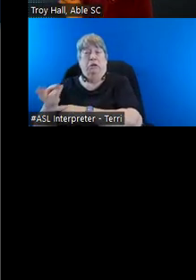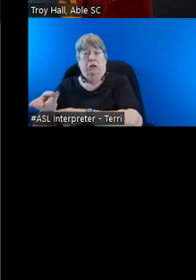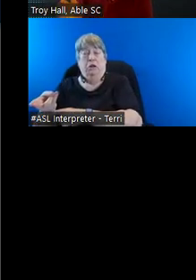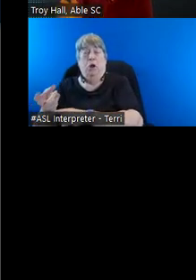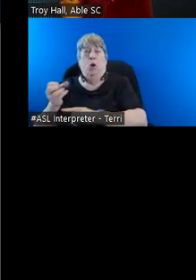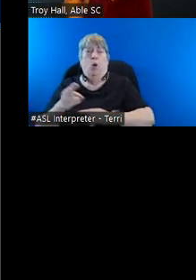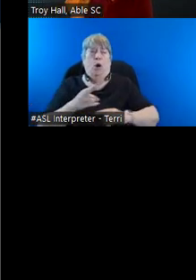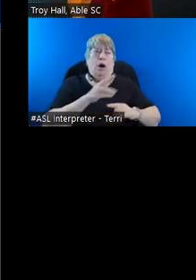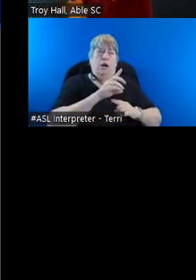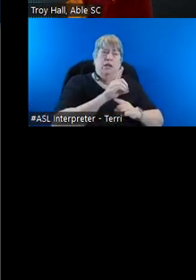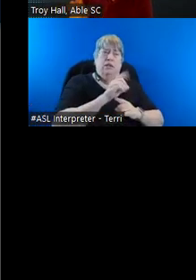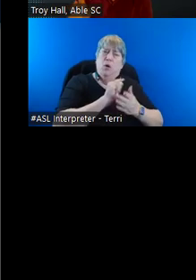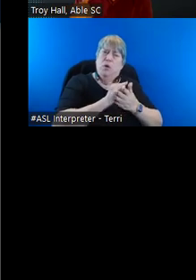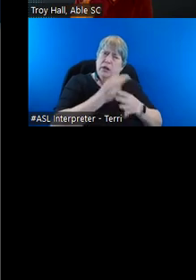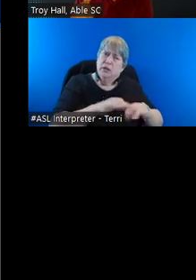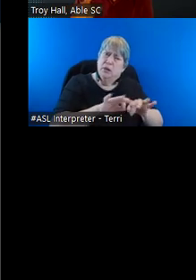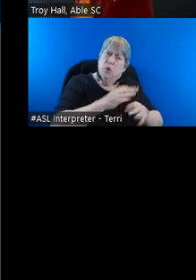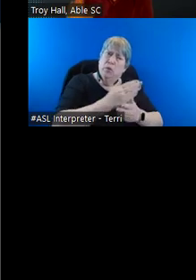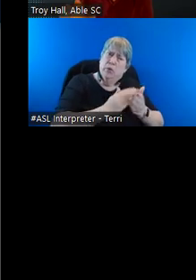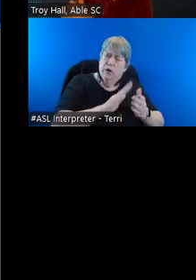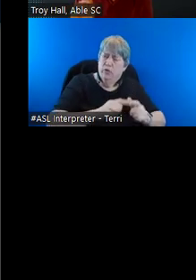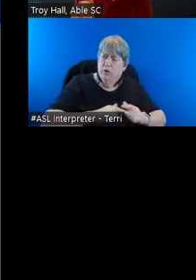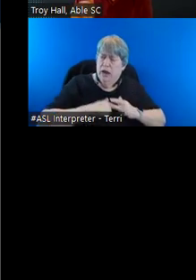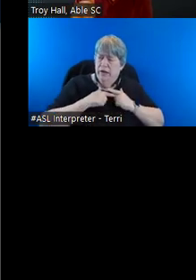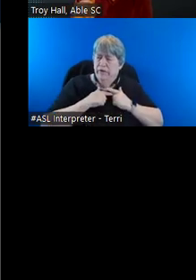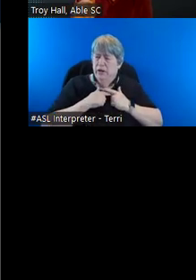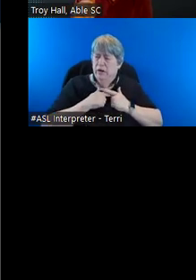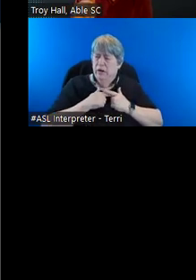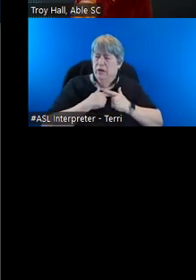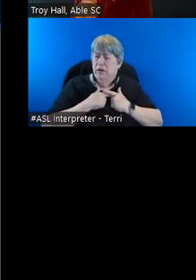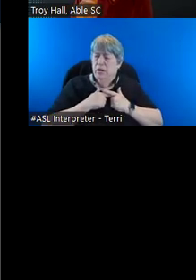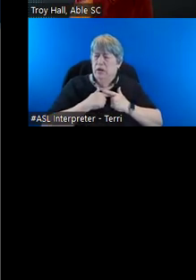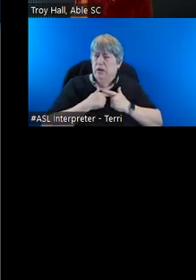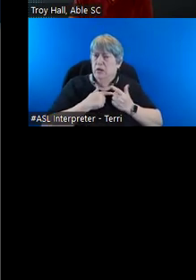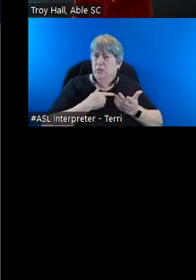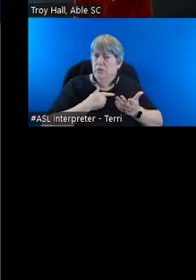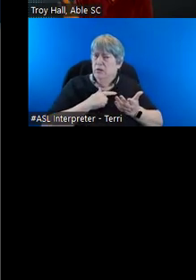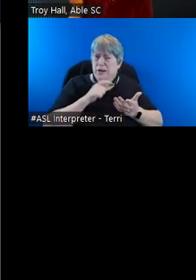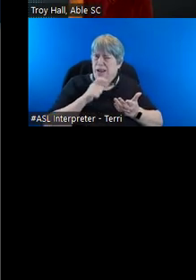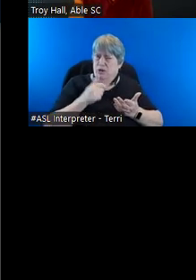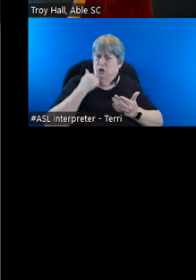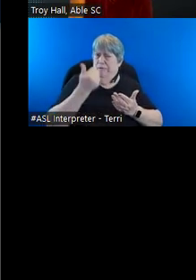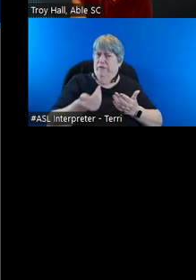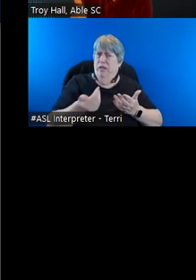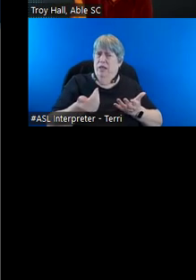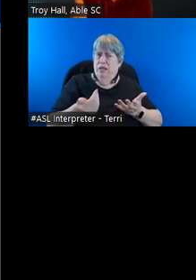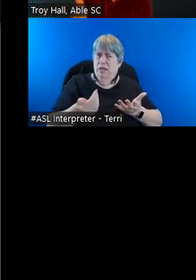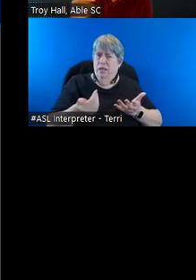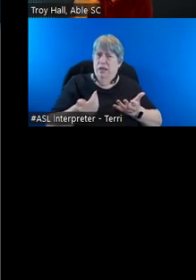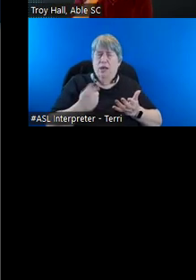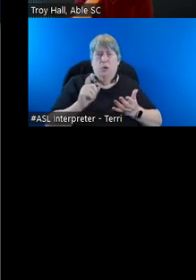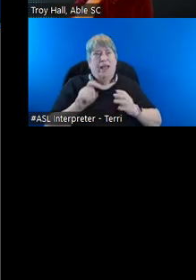an important aspect of a person's life that shouldn't be tied to shame, right? Because that has to be specifically